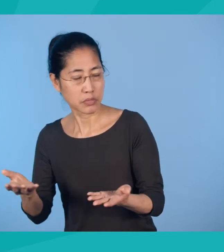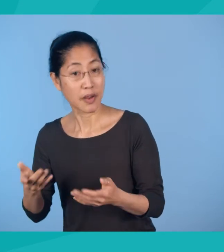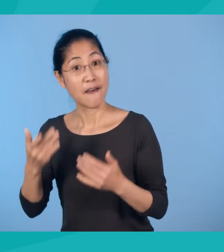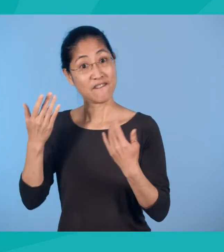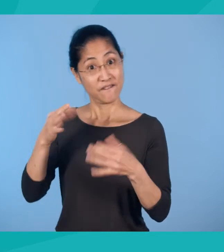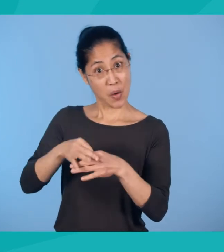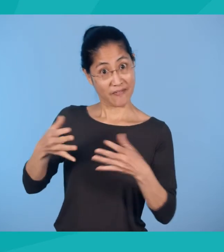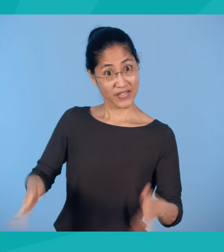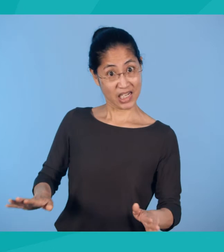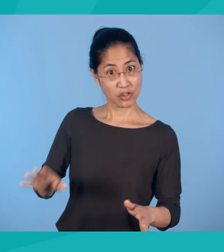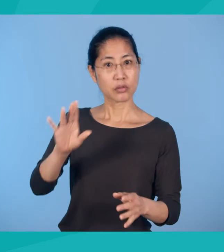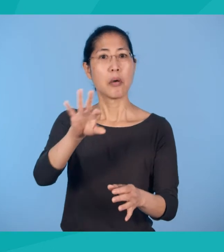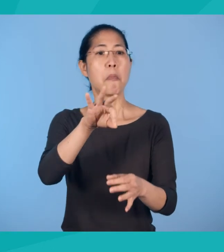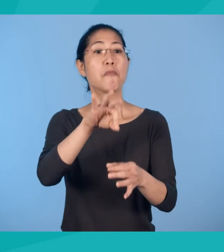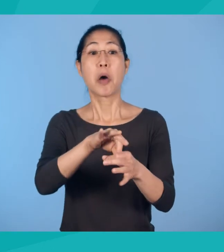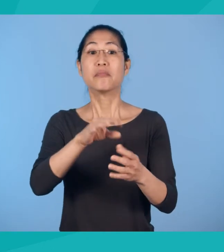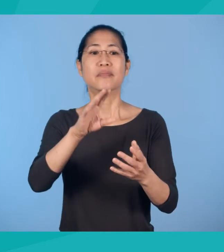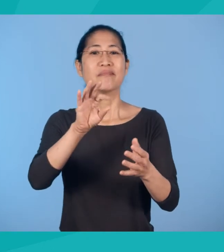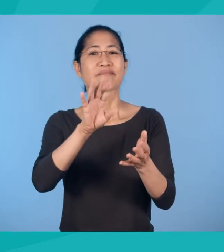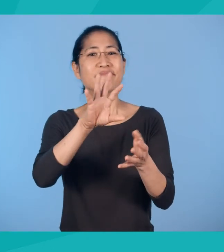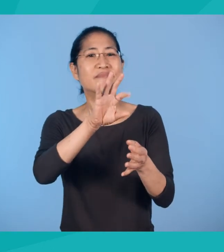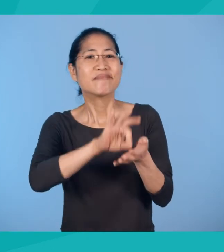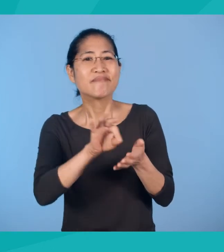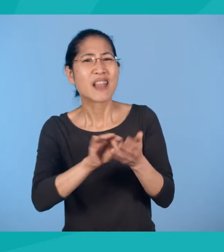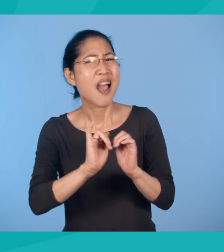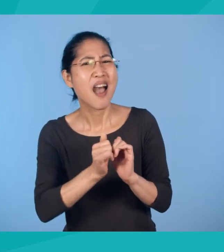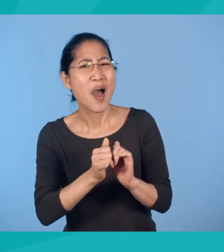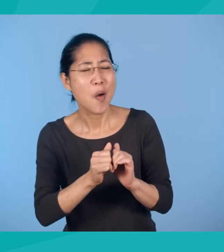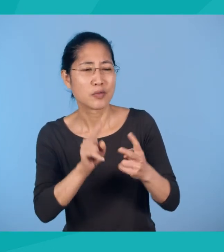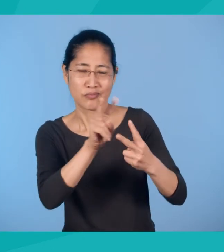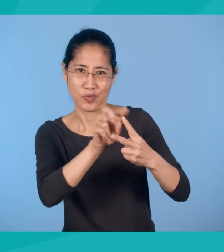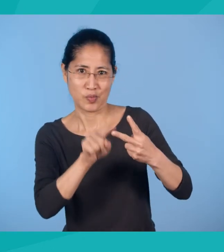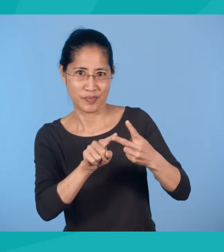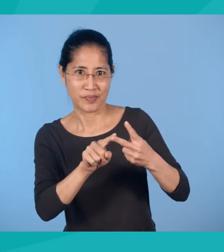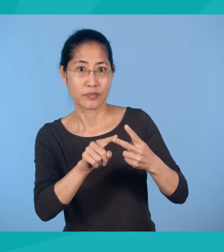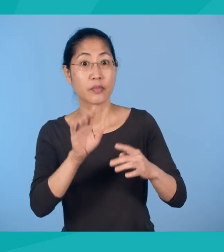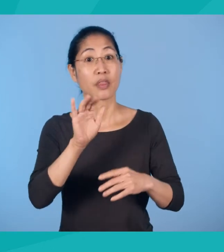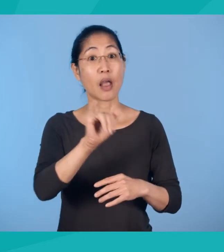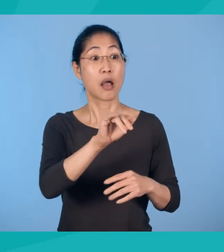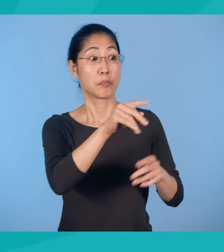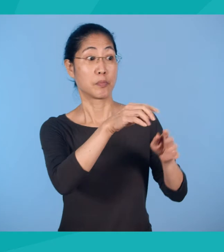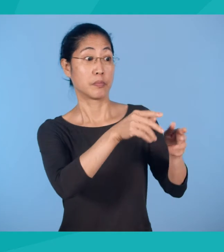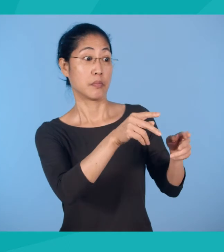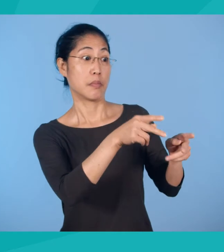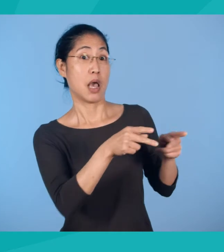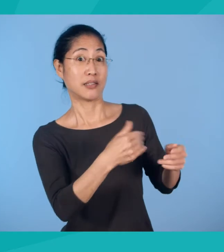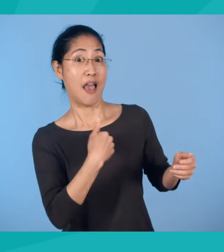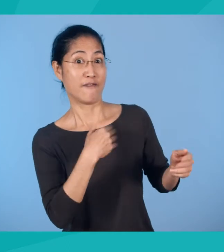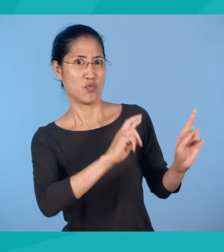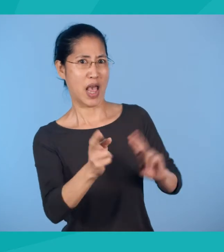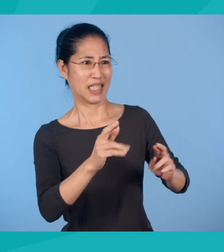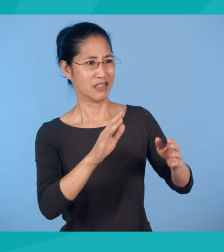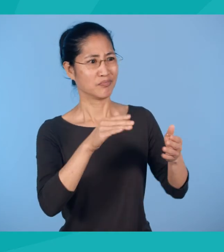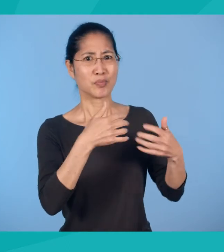count. After you vote, your ballot is tabulated one of two ways. If there's a tabulation machine at the voting location, the voter runs the voted